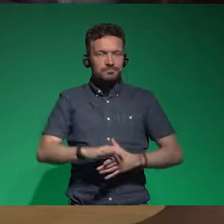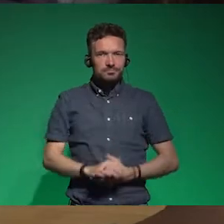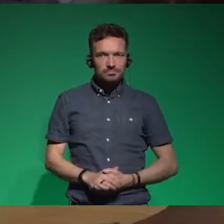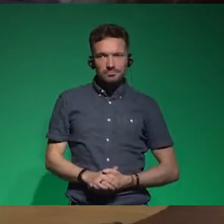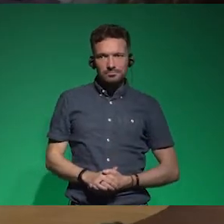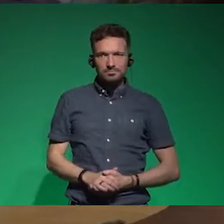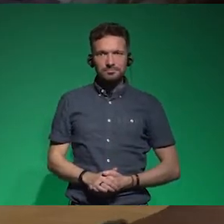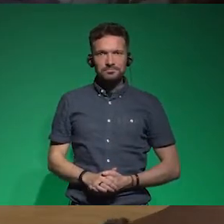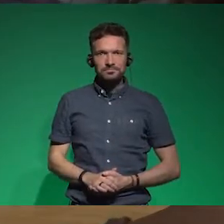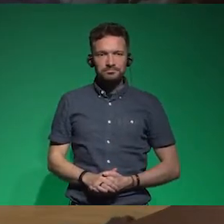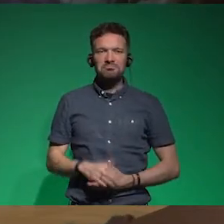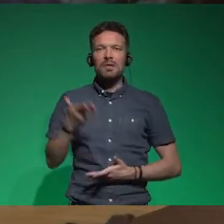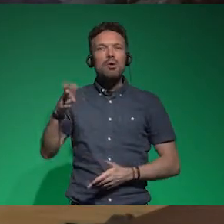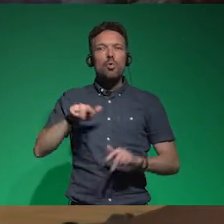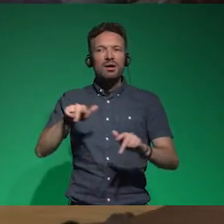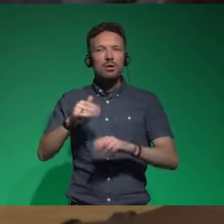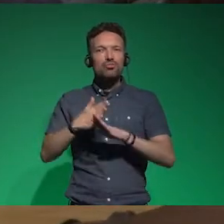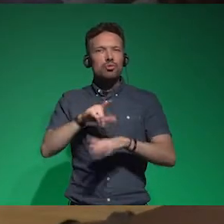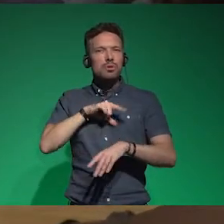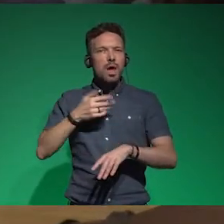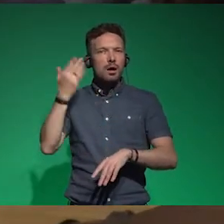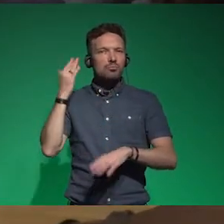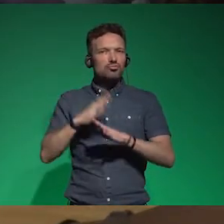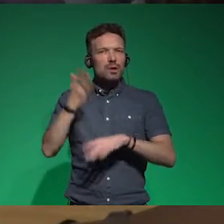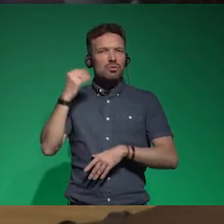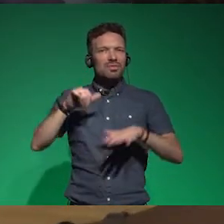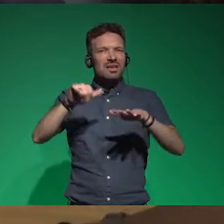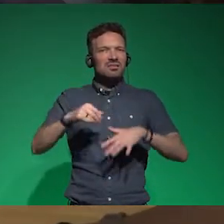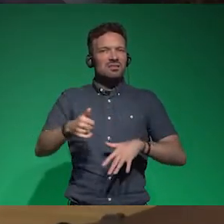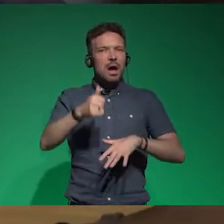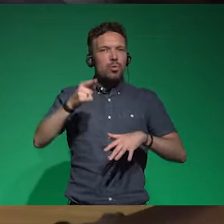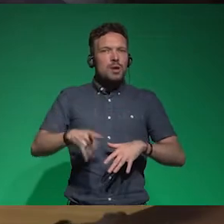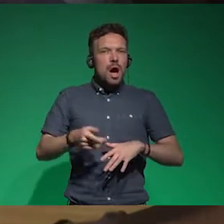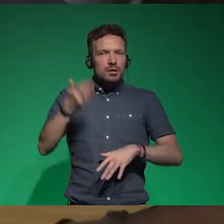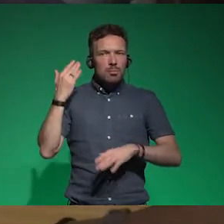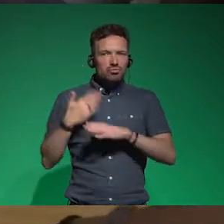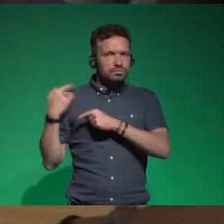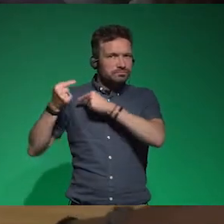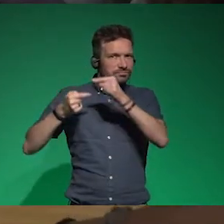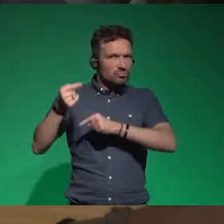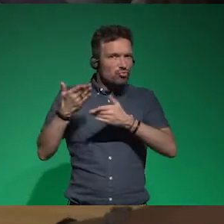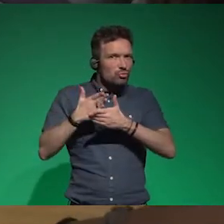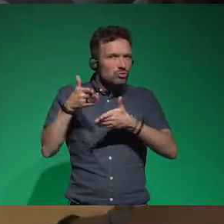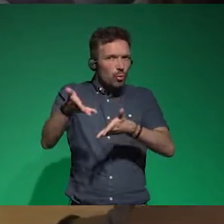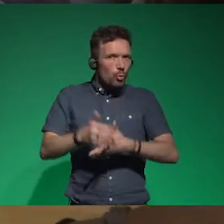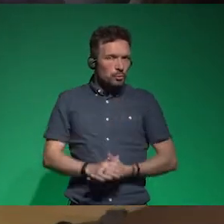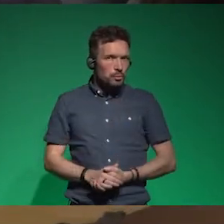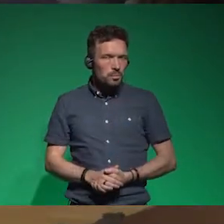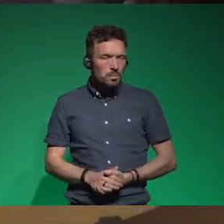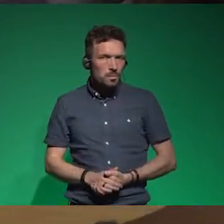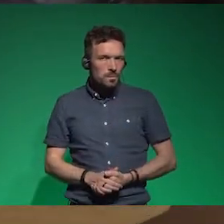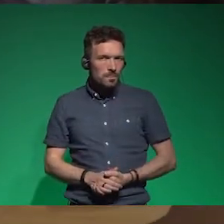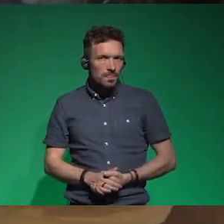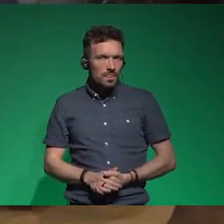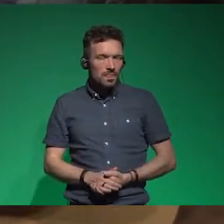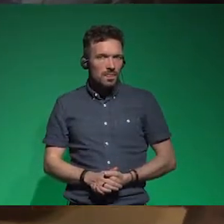itu dari catatan perjalanan Thomas Dias, seorang POC, seorang Portugis yang disewa POC untuk mencari rempah-rempah.